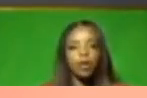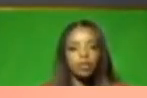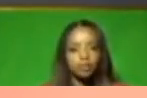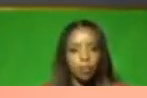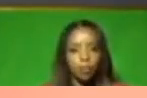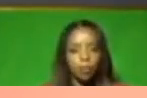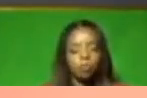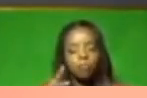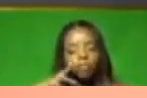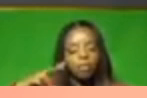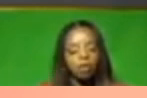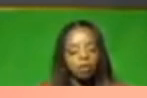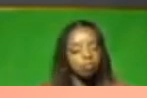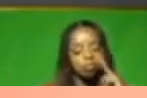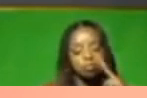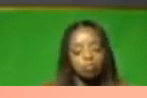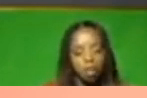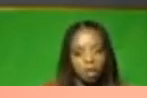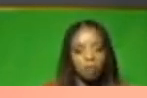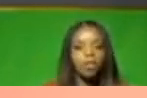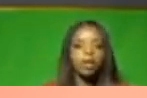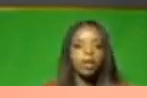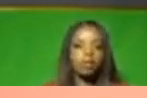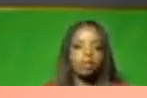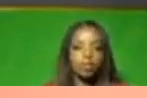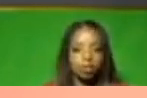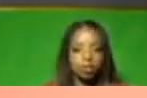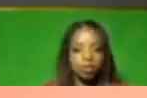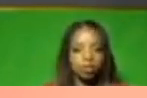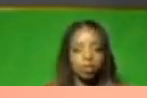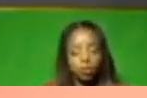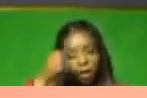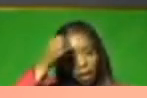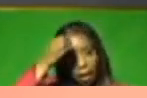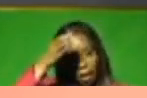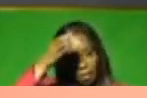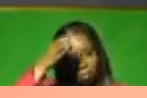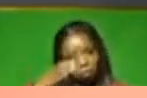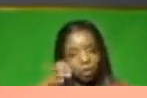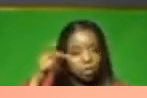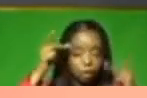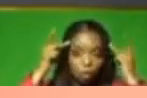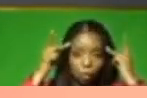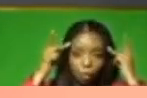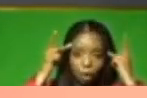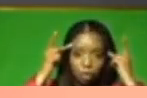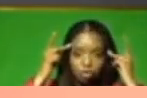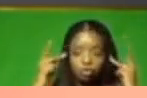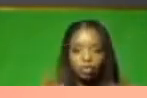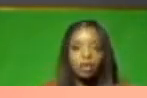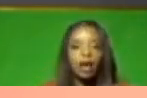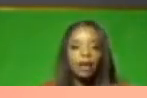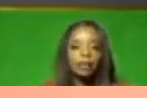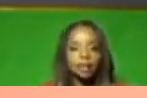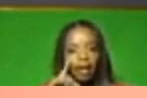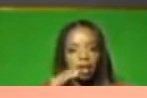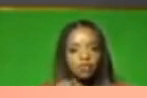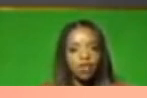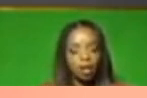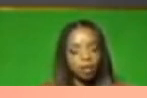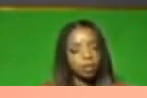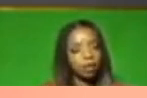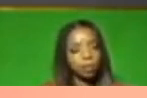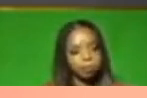on expert knowledge and sound evidence. The Presidential Economic